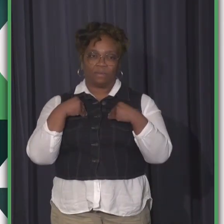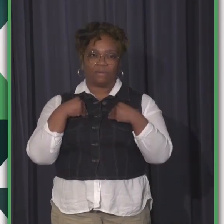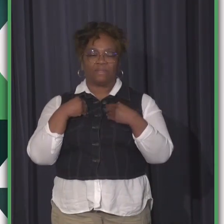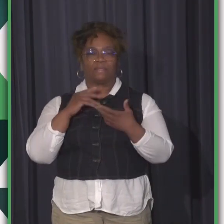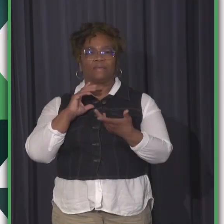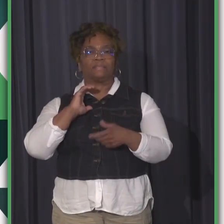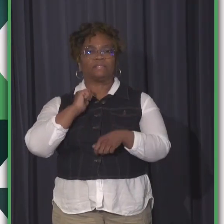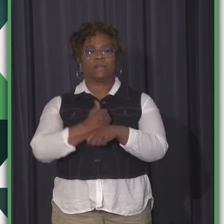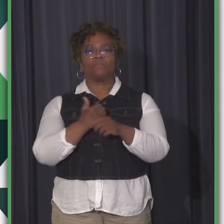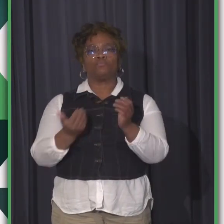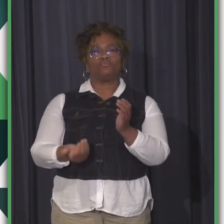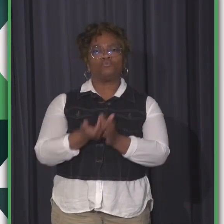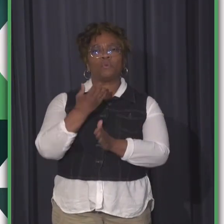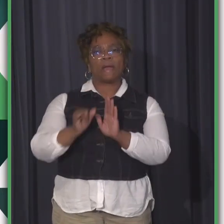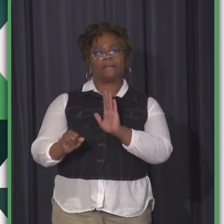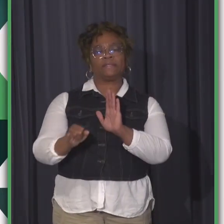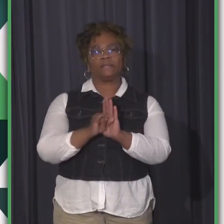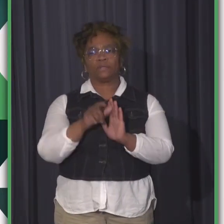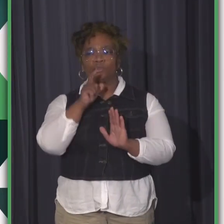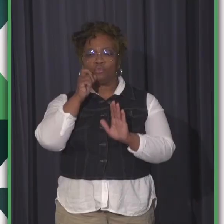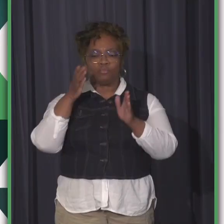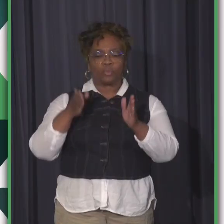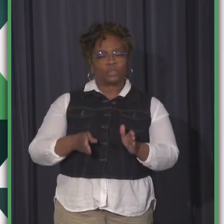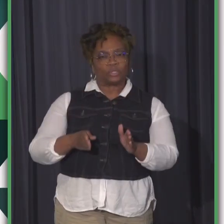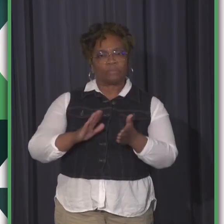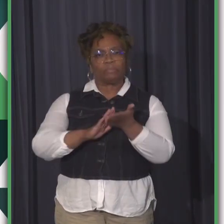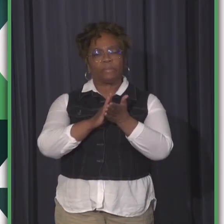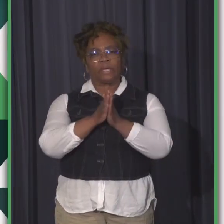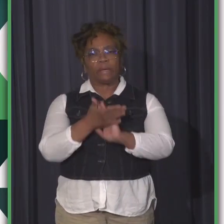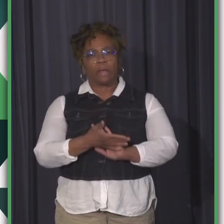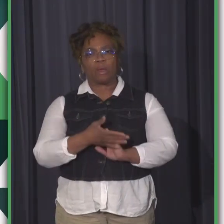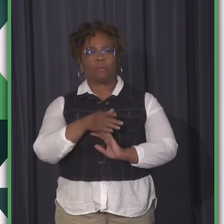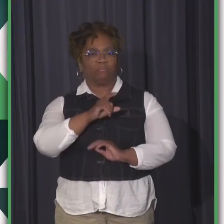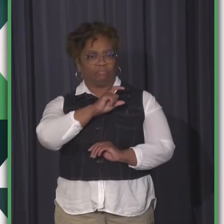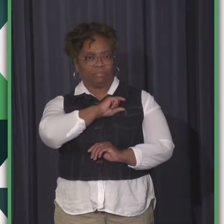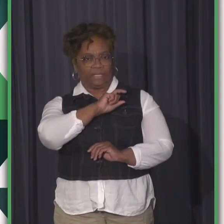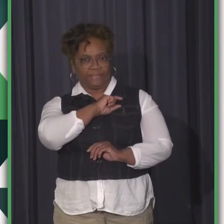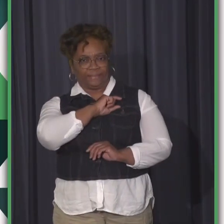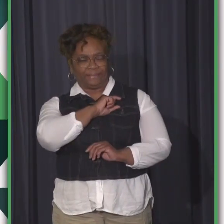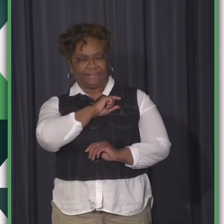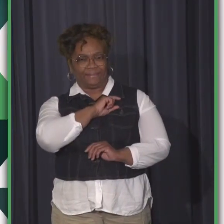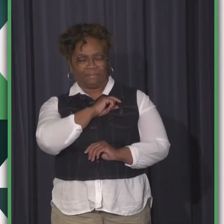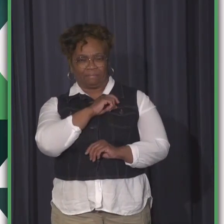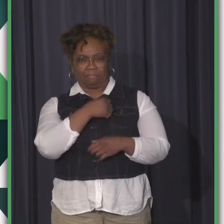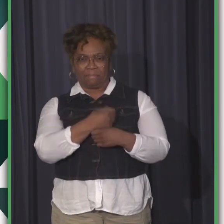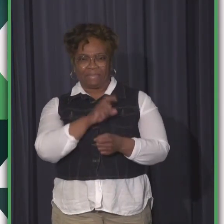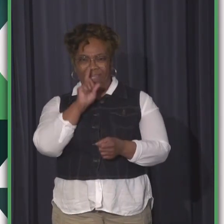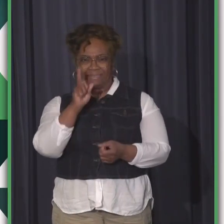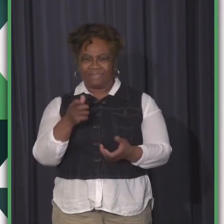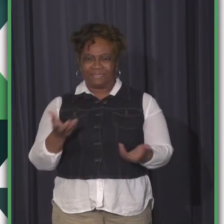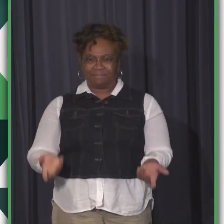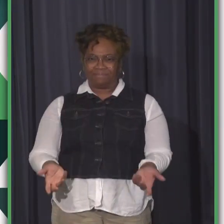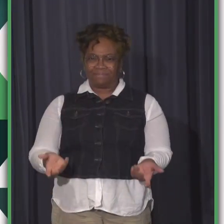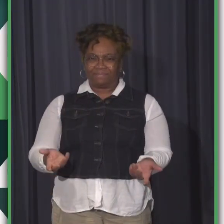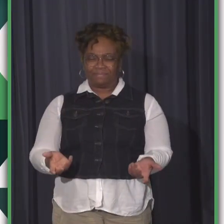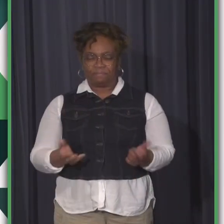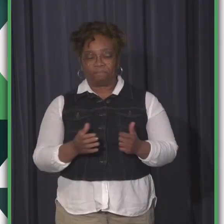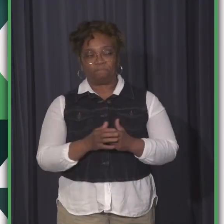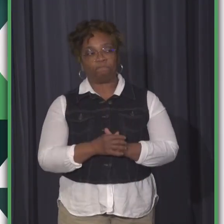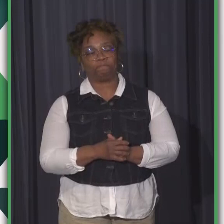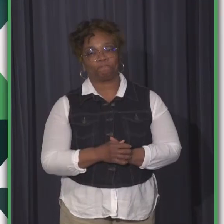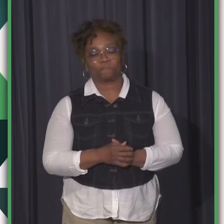identity, and they can become a Detroit police officer. Make that make sense through the chair. And